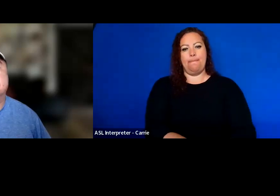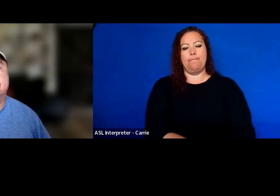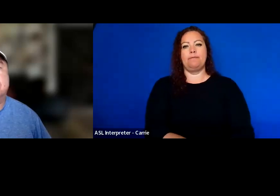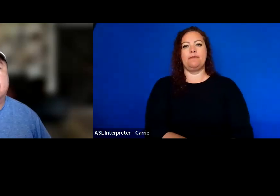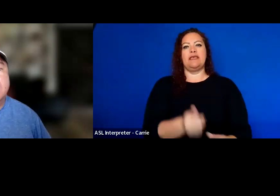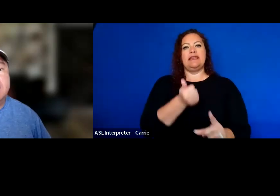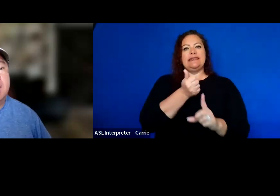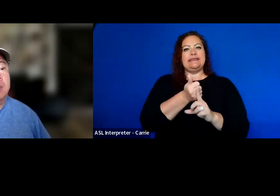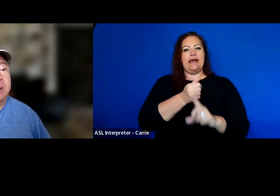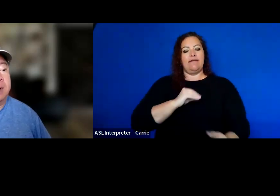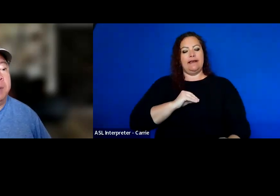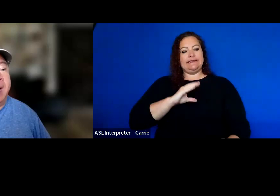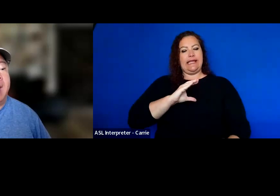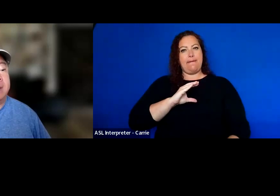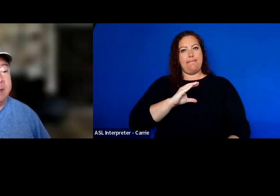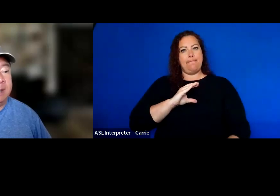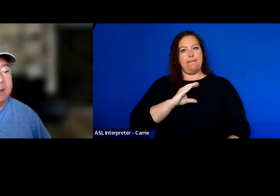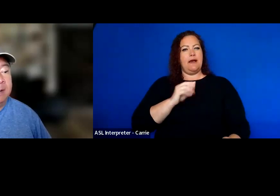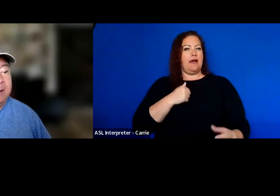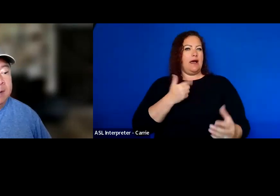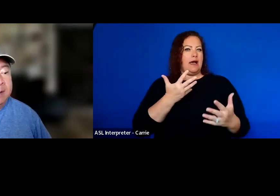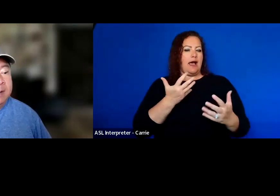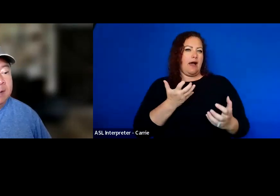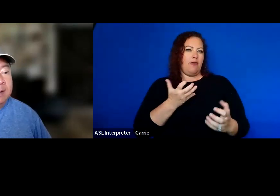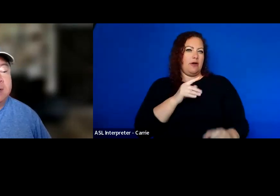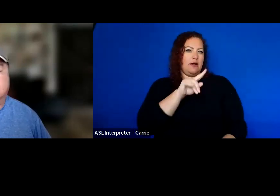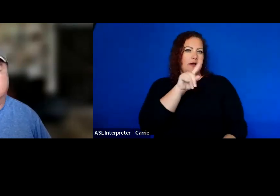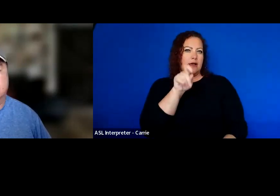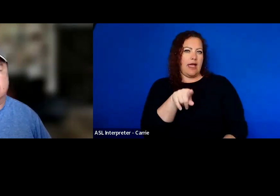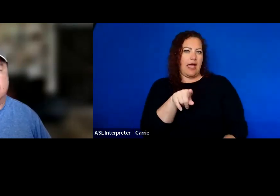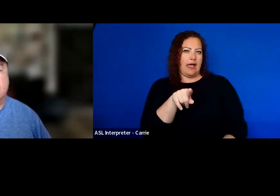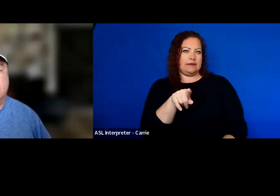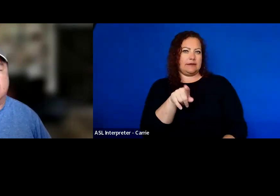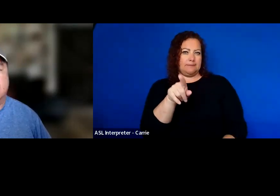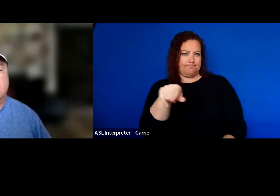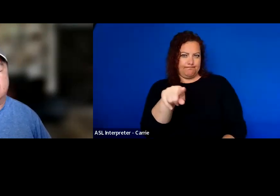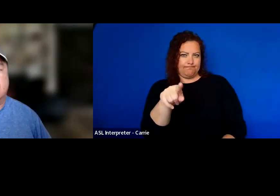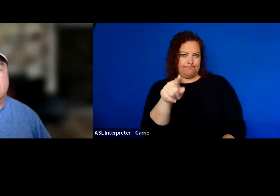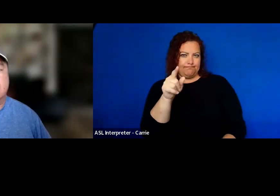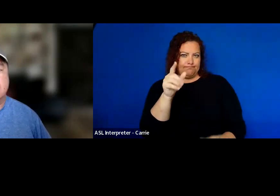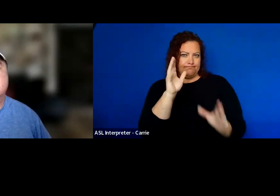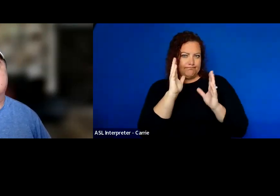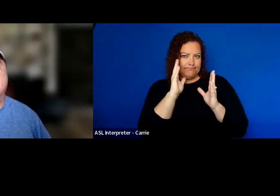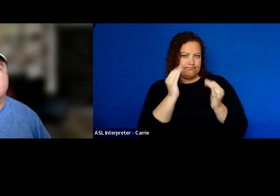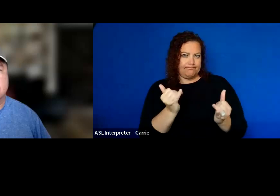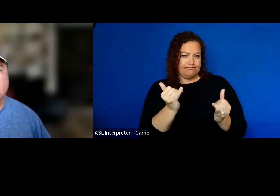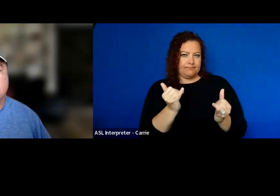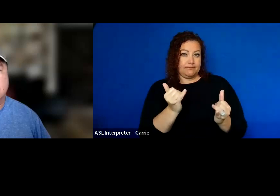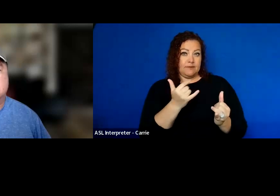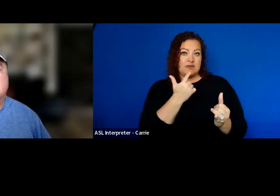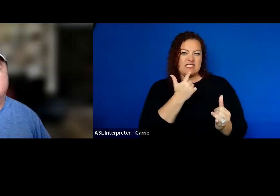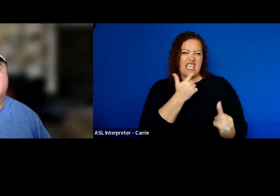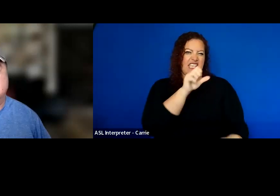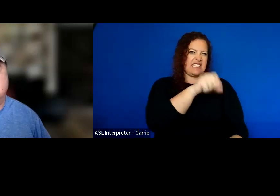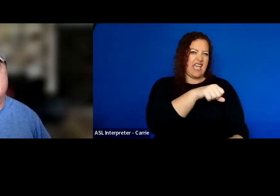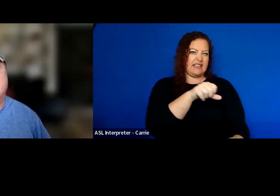self-esteem. Now, I'm going to ask the listeners today, yes or no.